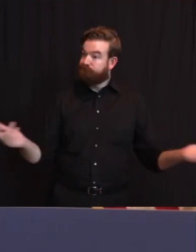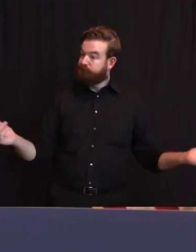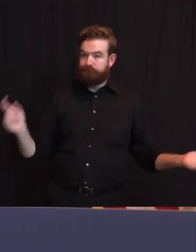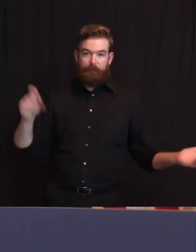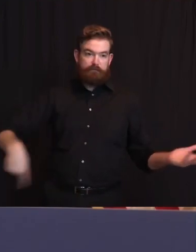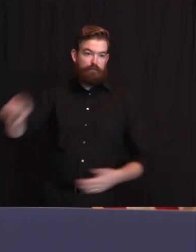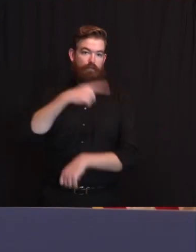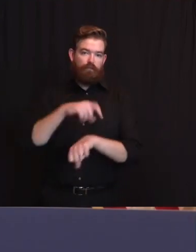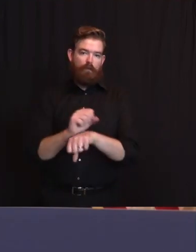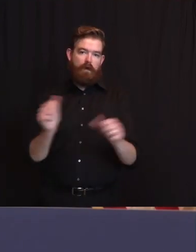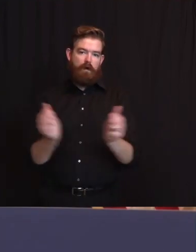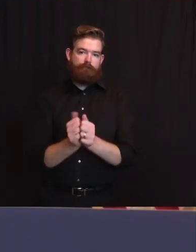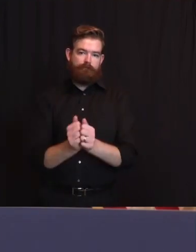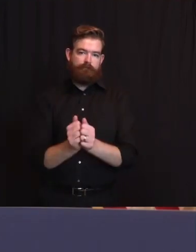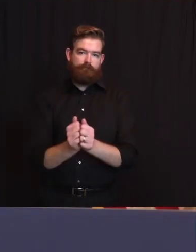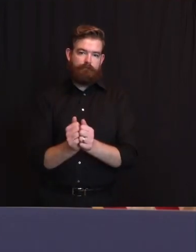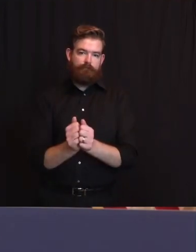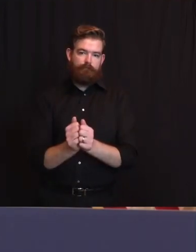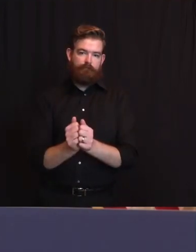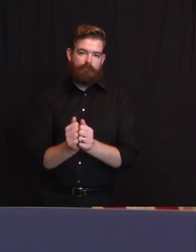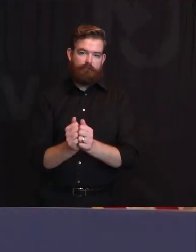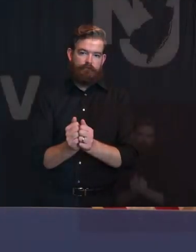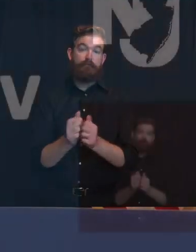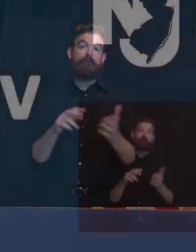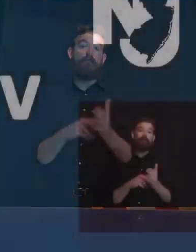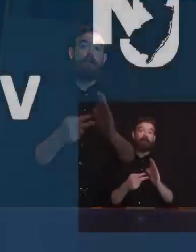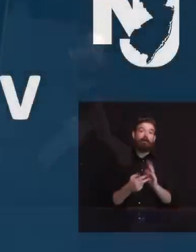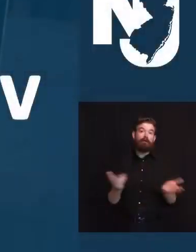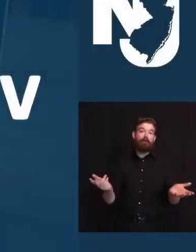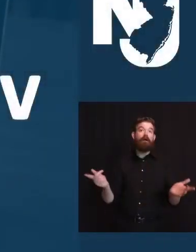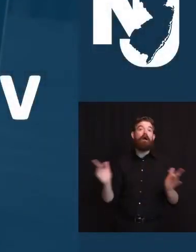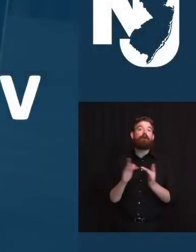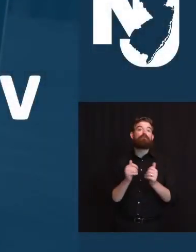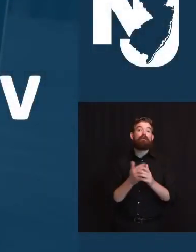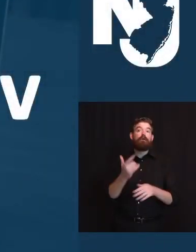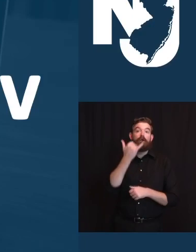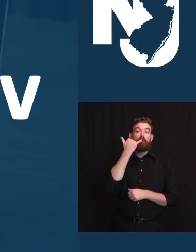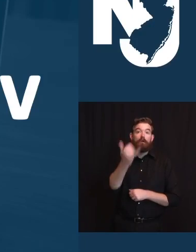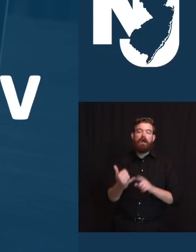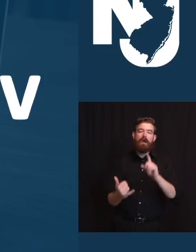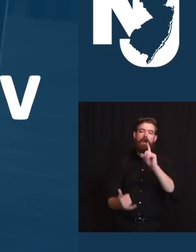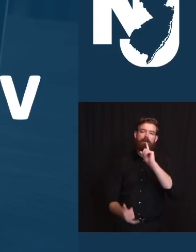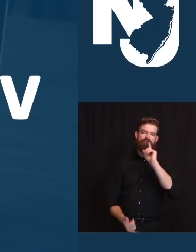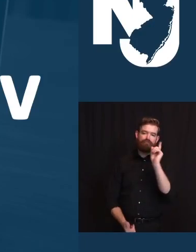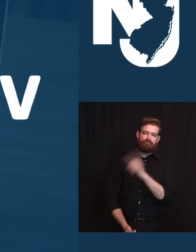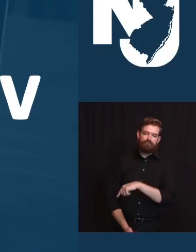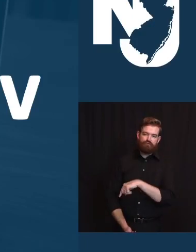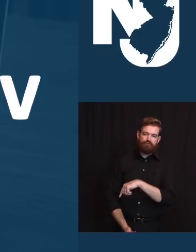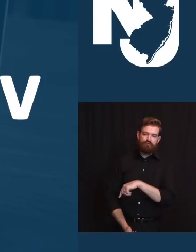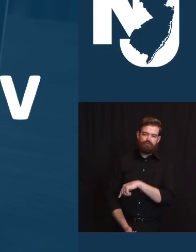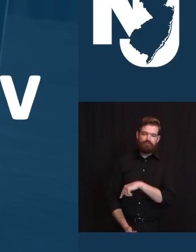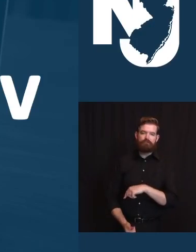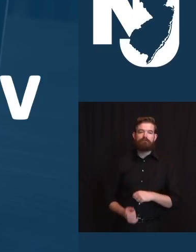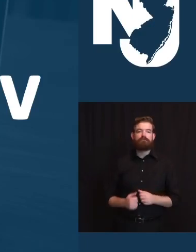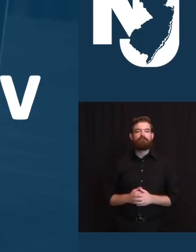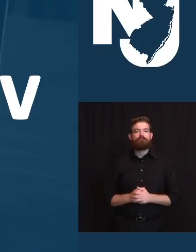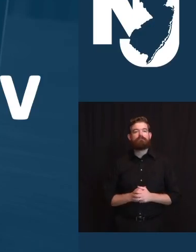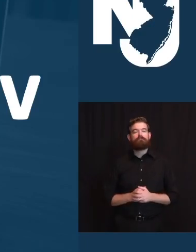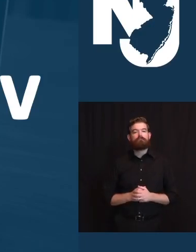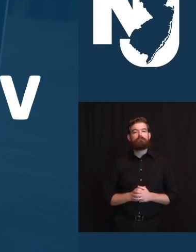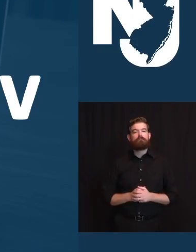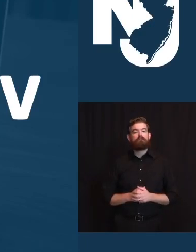a contact tracer and doing your part. As we discussed on Wednesday, the department has issued COVID-19